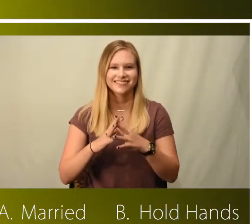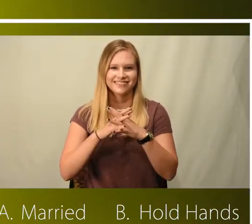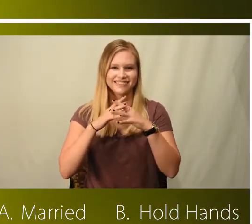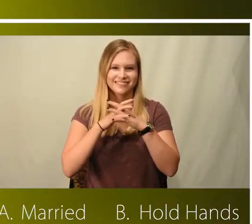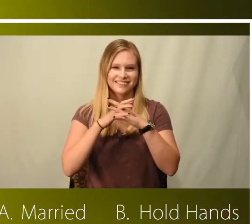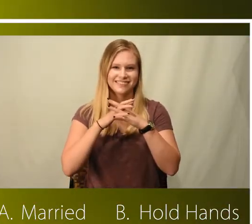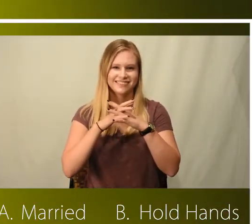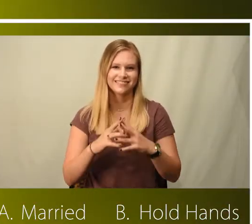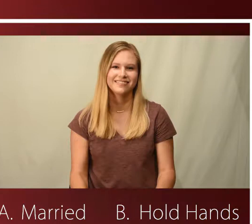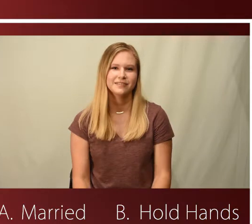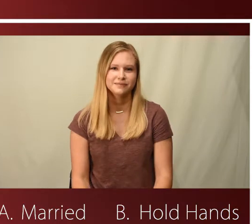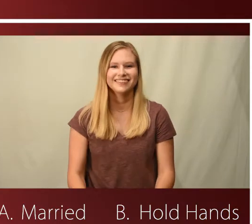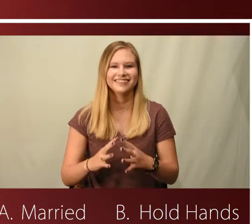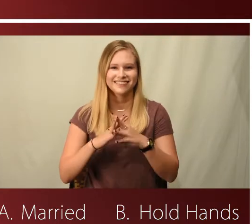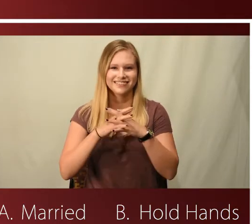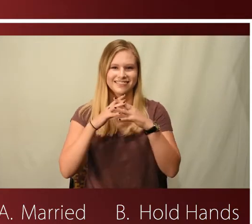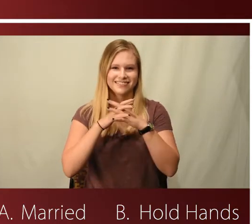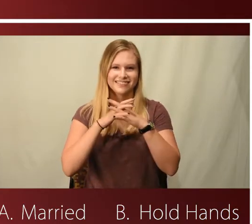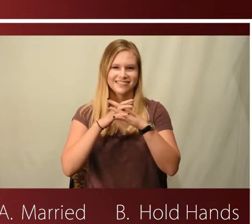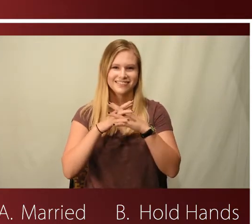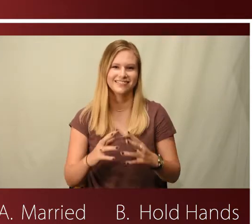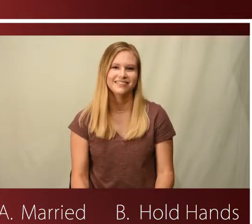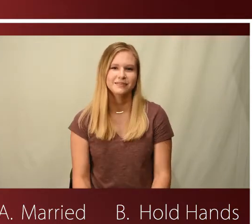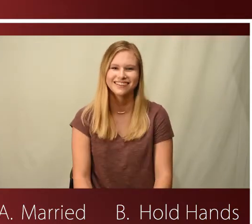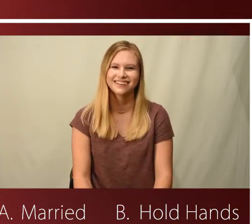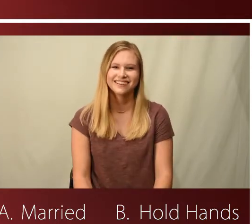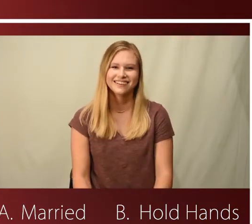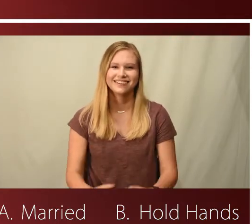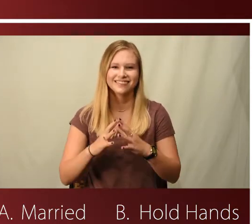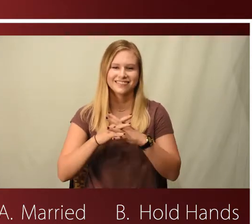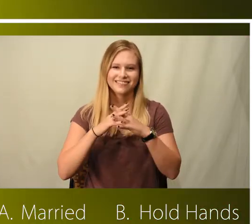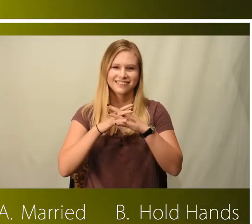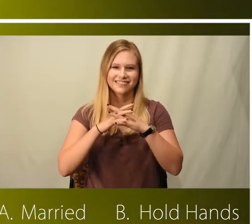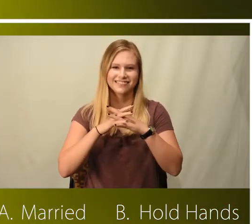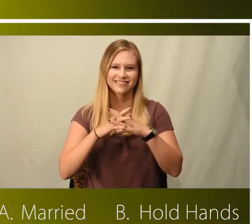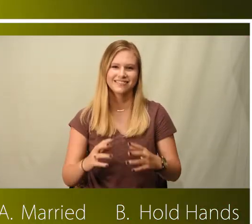hold hands, and Mary. Well, it's definitely- that's not football. There's no way that's football.